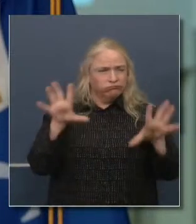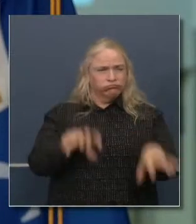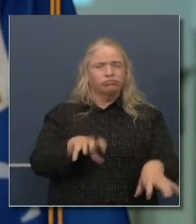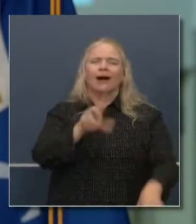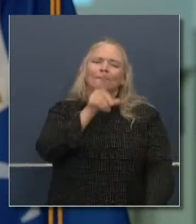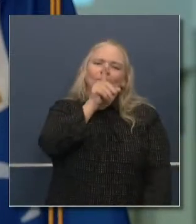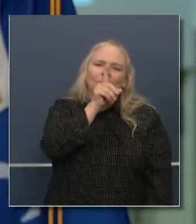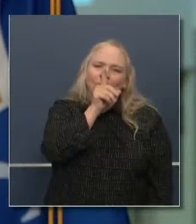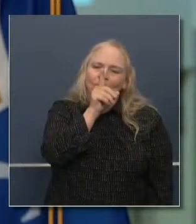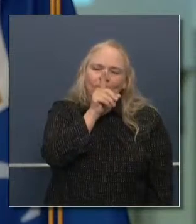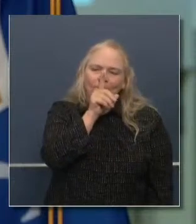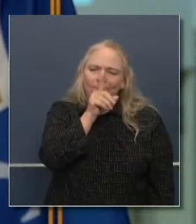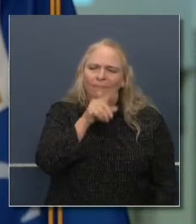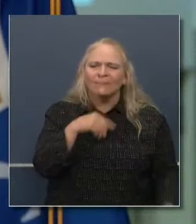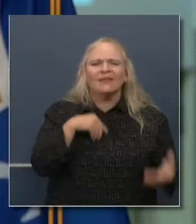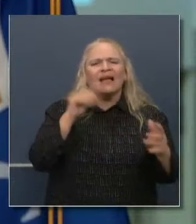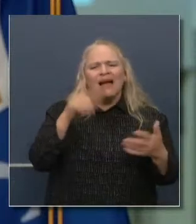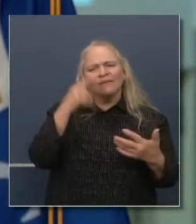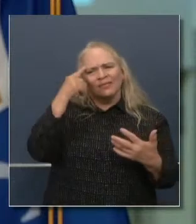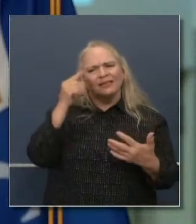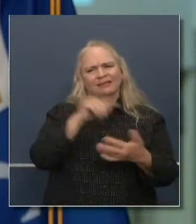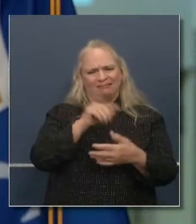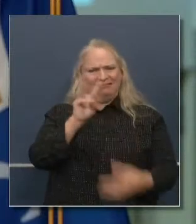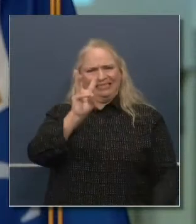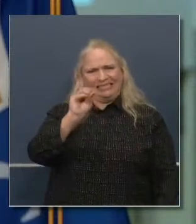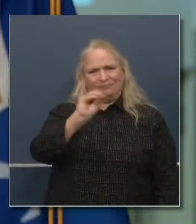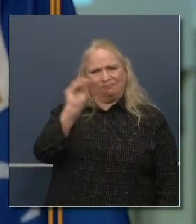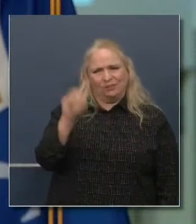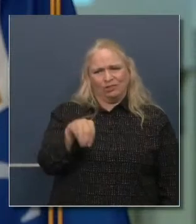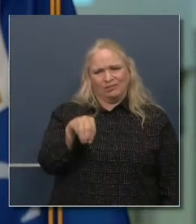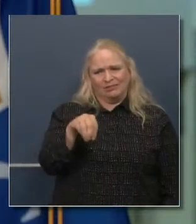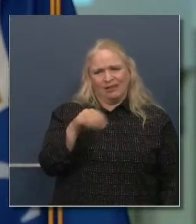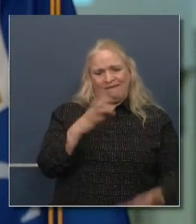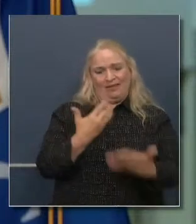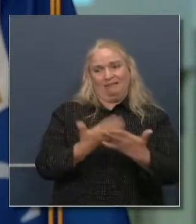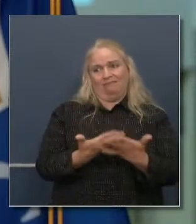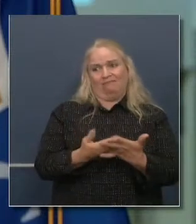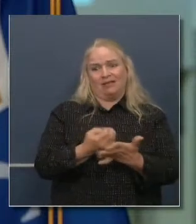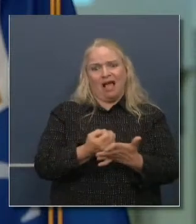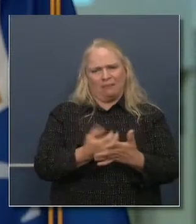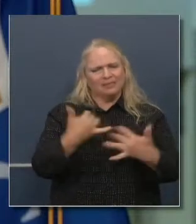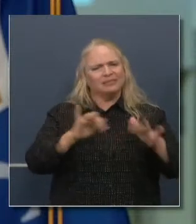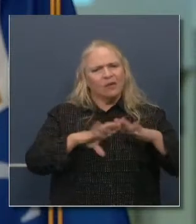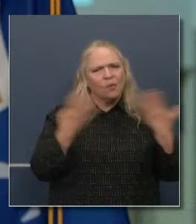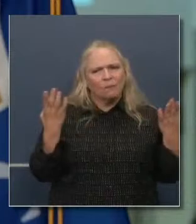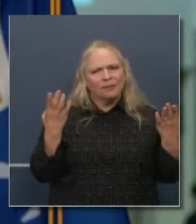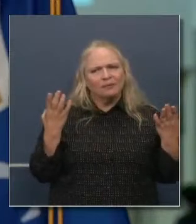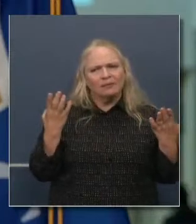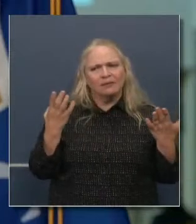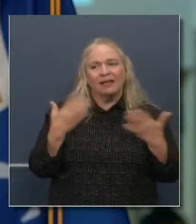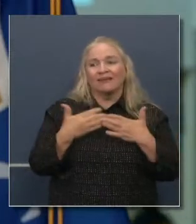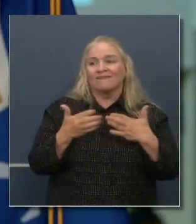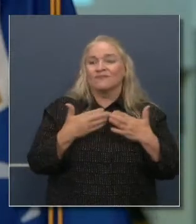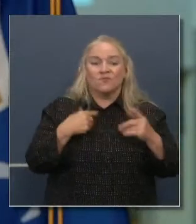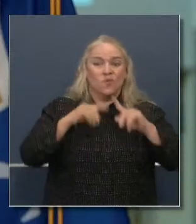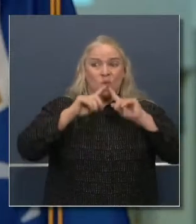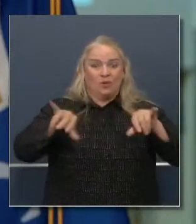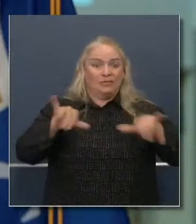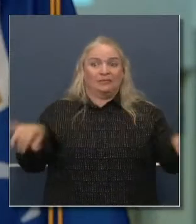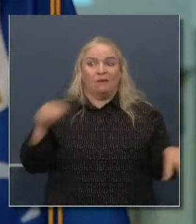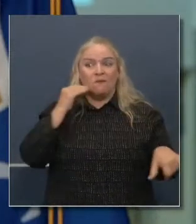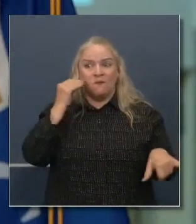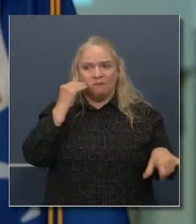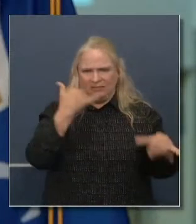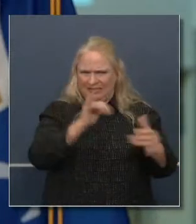as a consideration. 60+% of the economy still remained open, even after the stay-at-home order. We began to